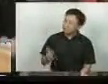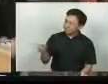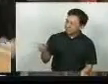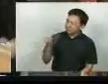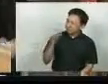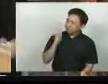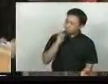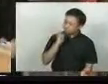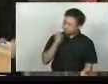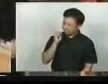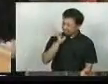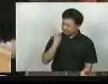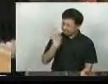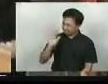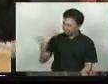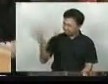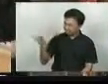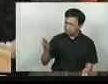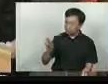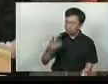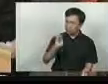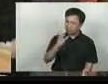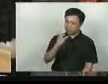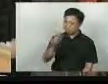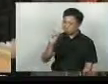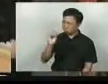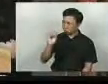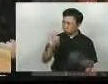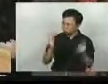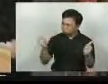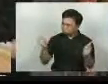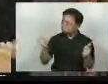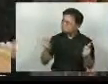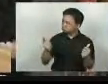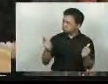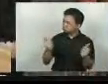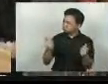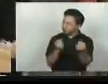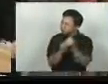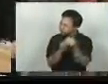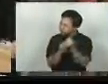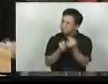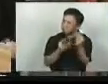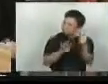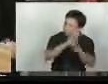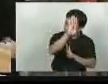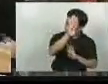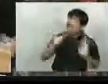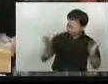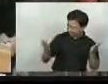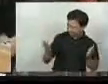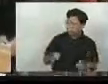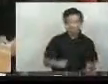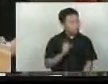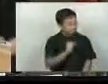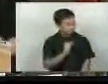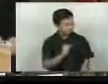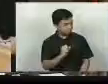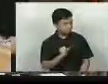me like an eco-solution, sustainable Correct. development, Yes, green-minded yes. entity.